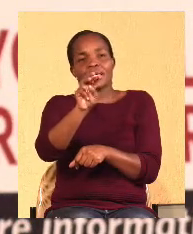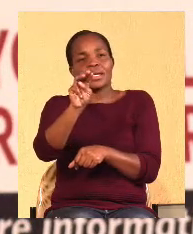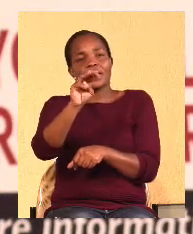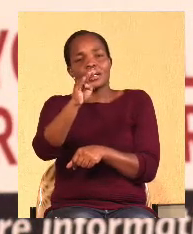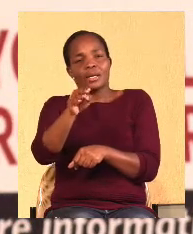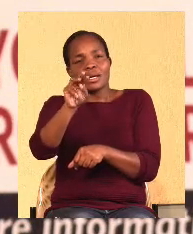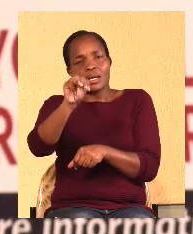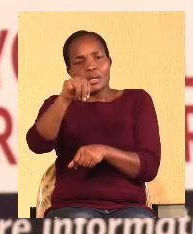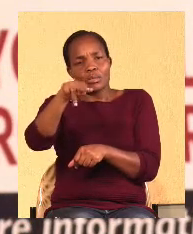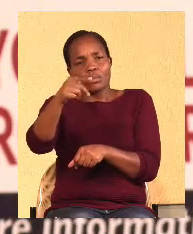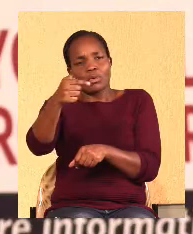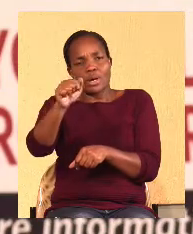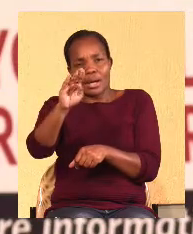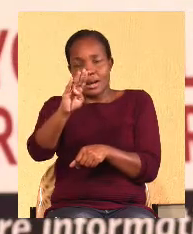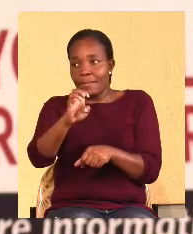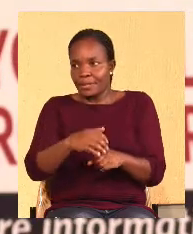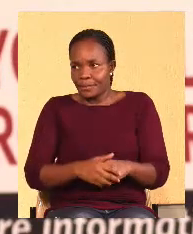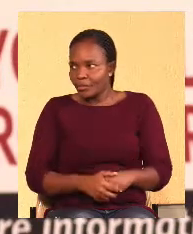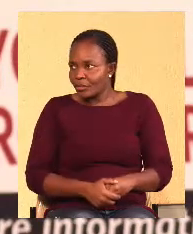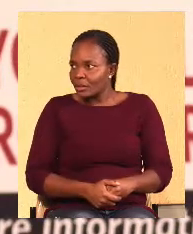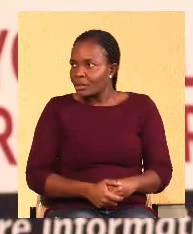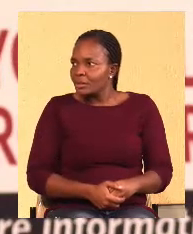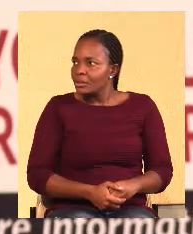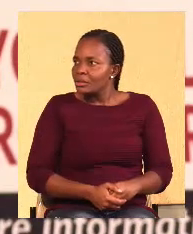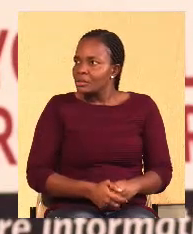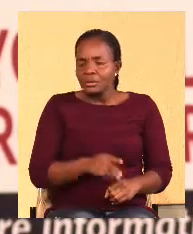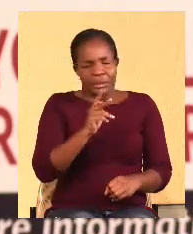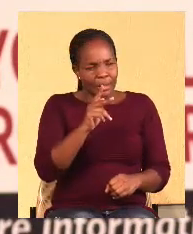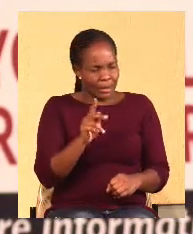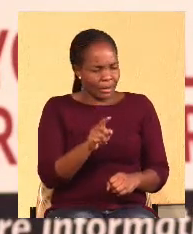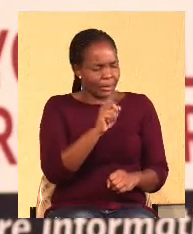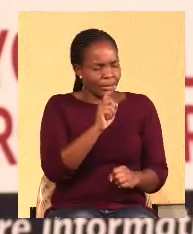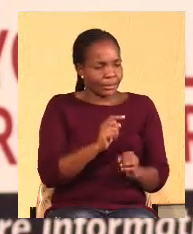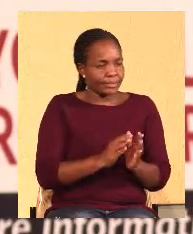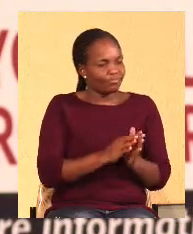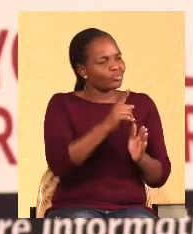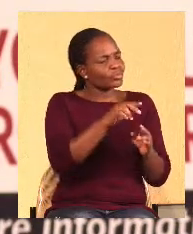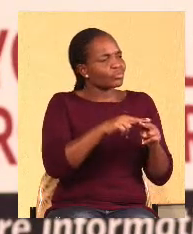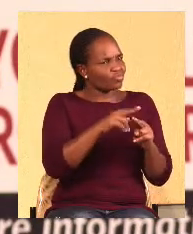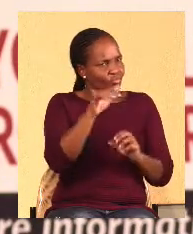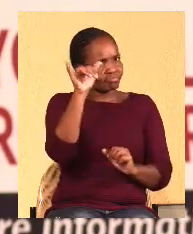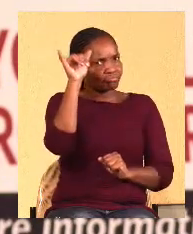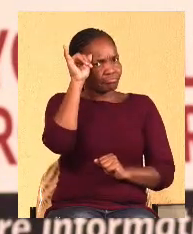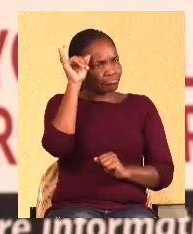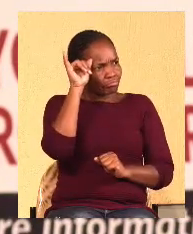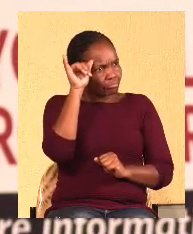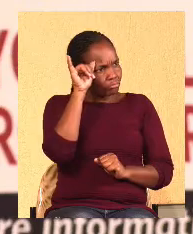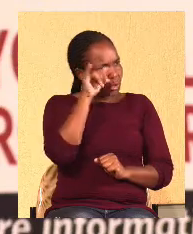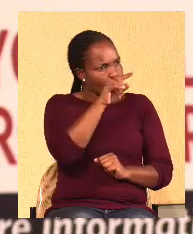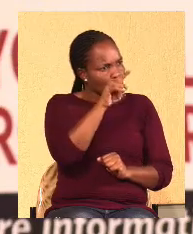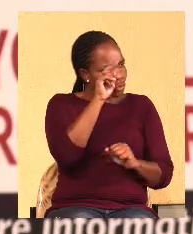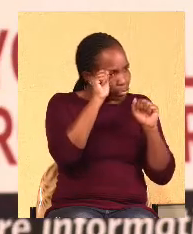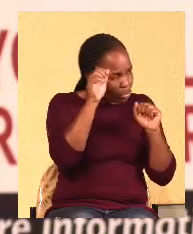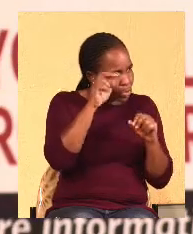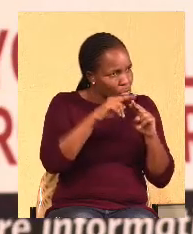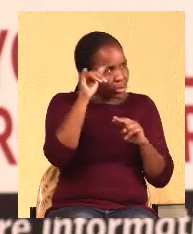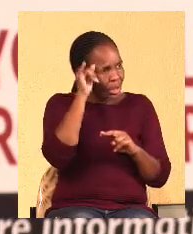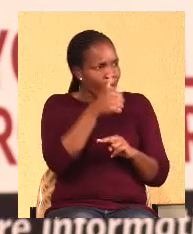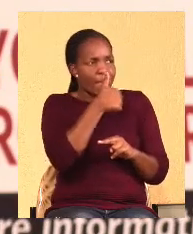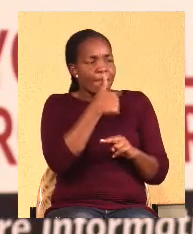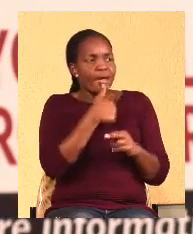the person if they are having a public transport, or they are using public transport, sorry, or they are having private